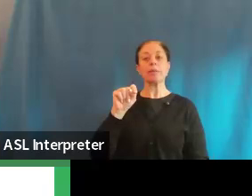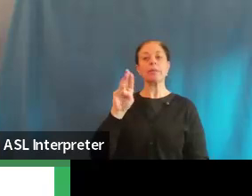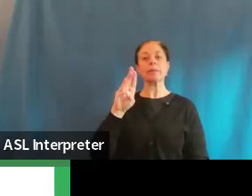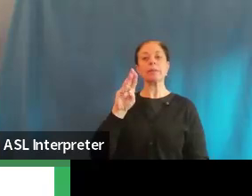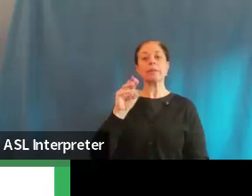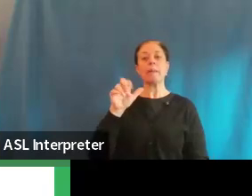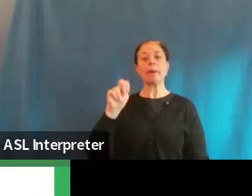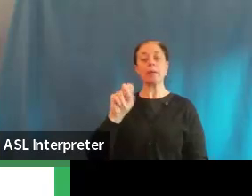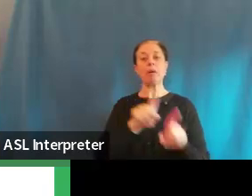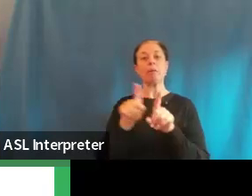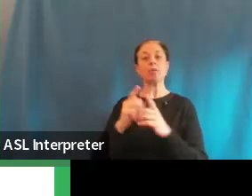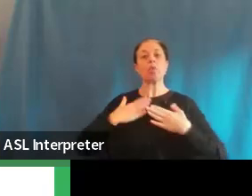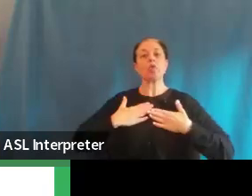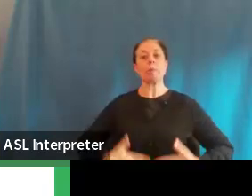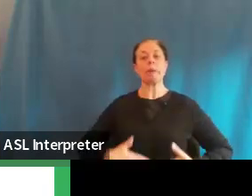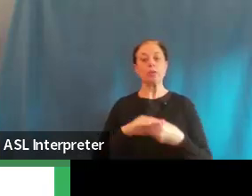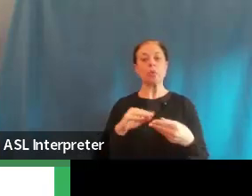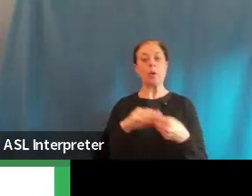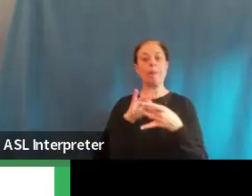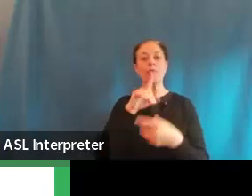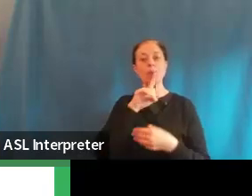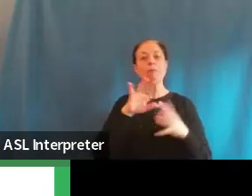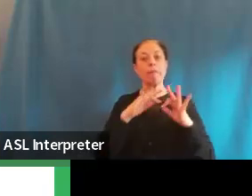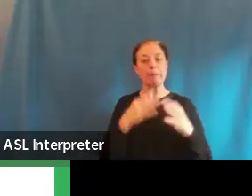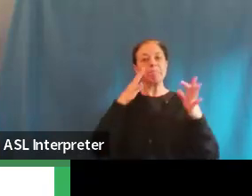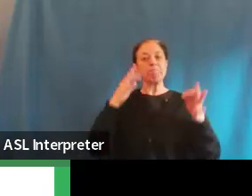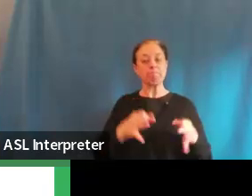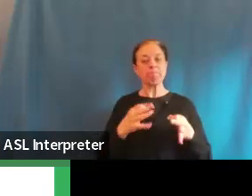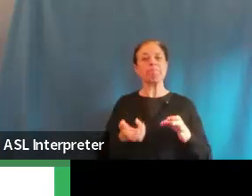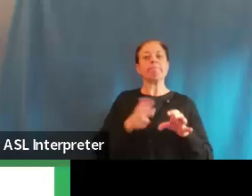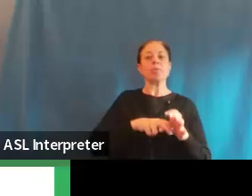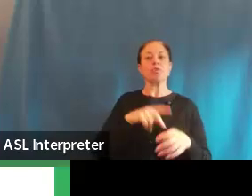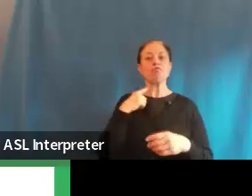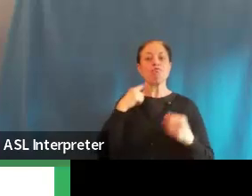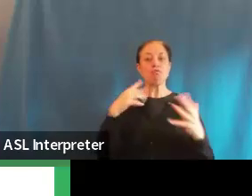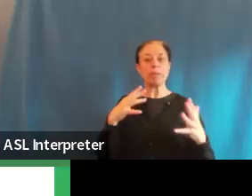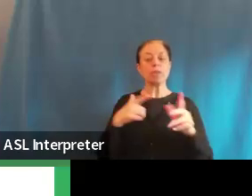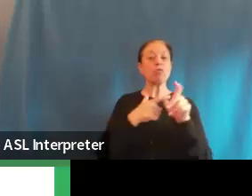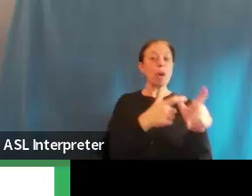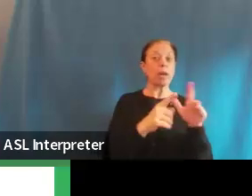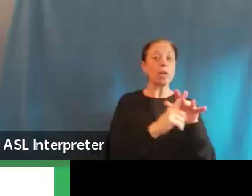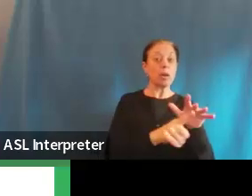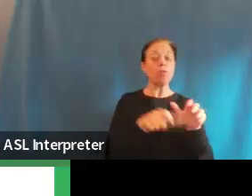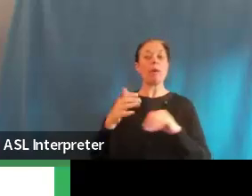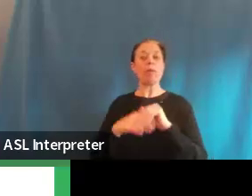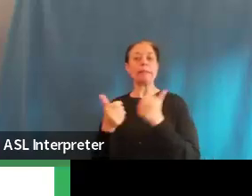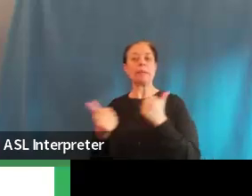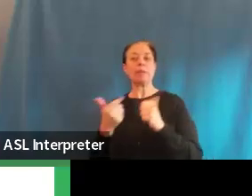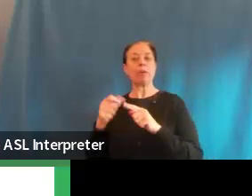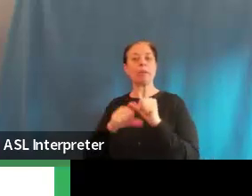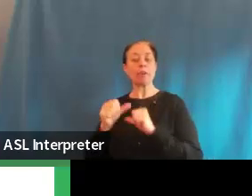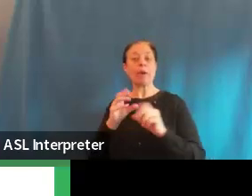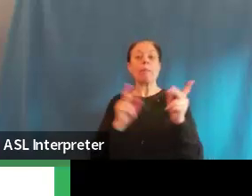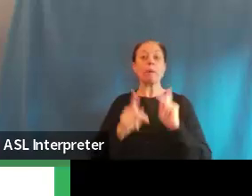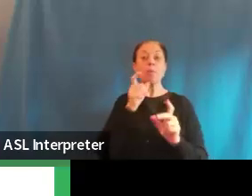It is also a human story, one about real families who chose to take the great risk of running rather than being separated from each other, and people who